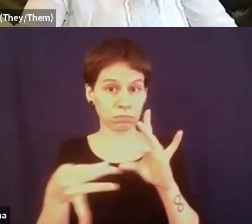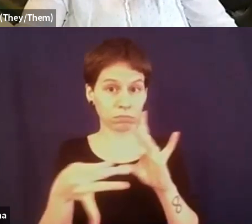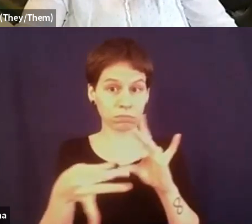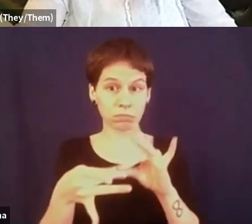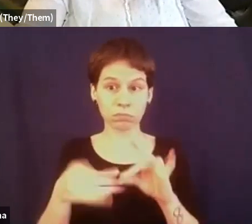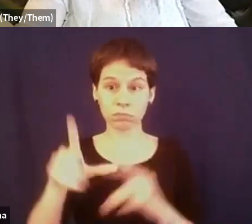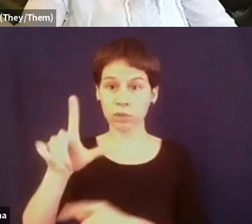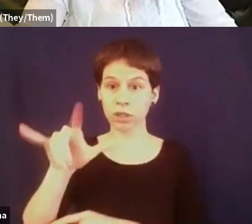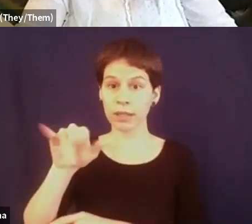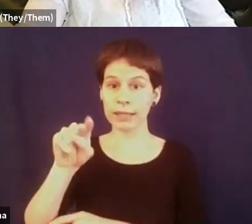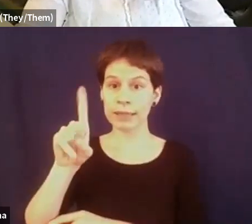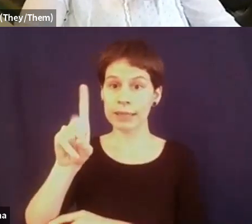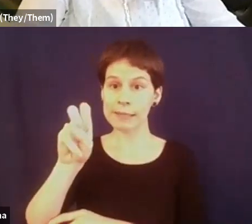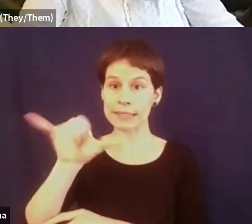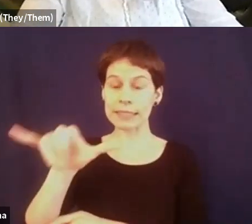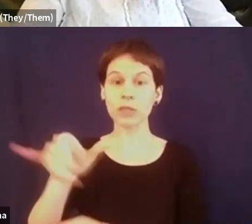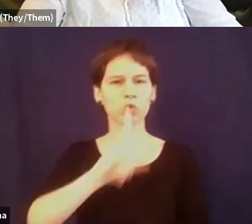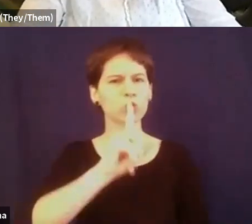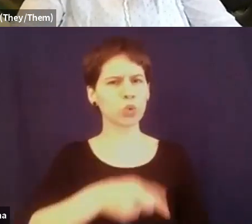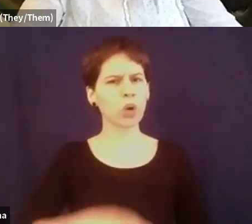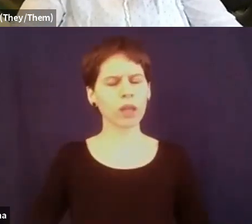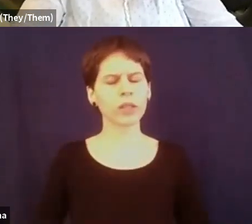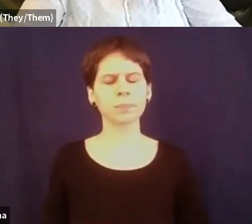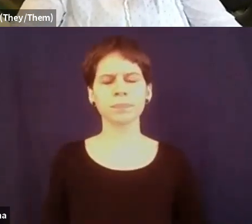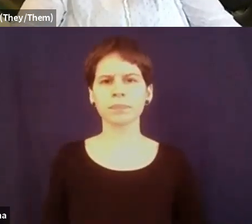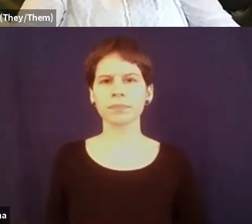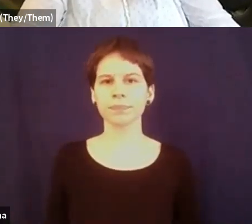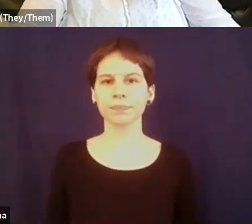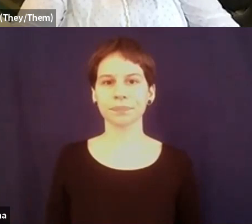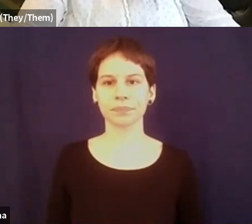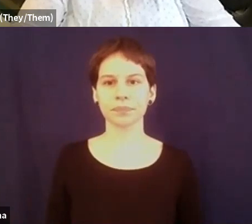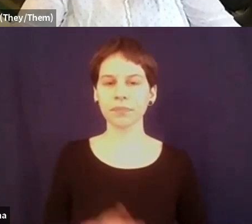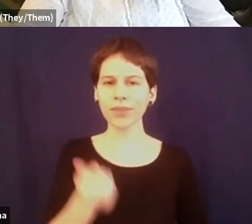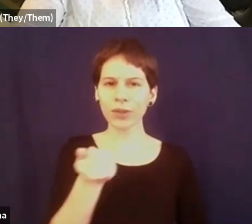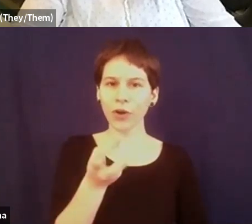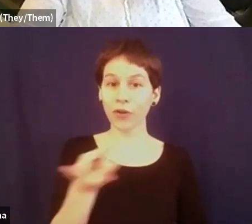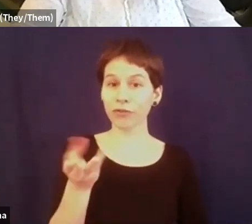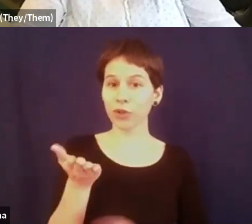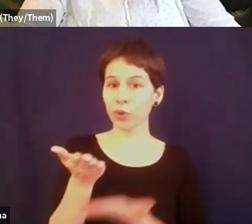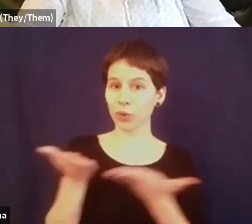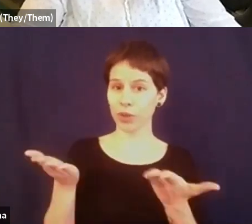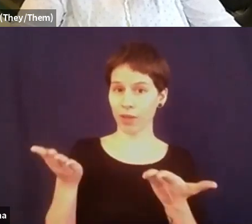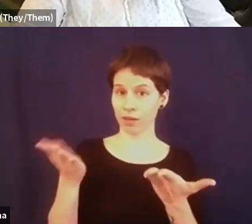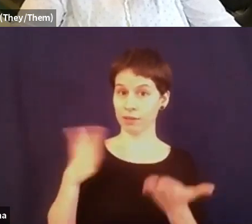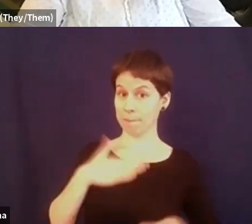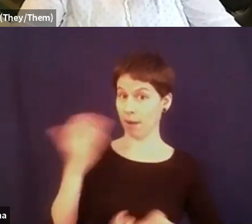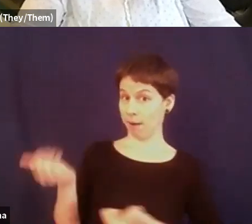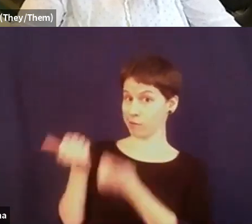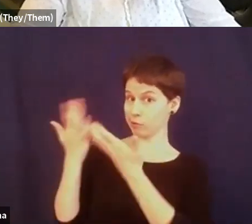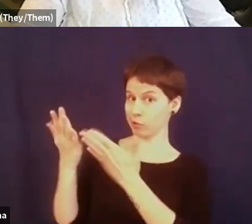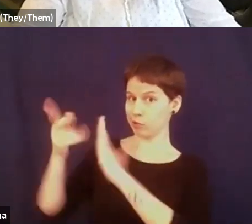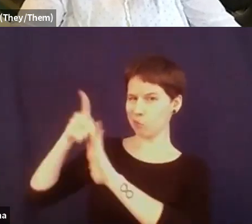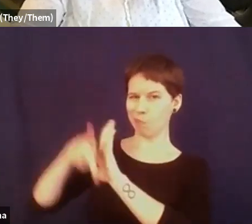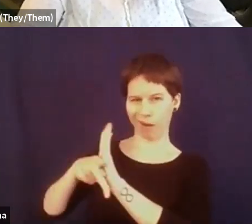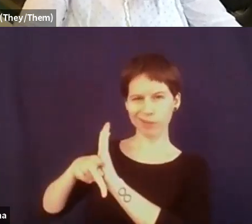Lyndsey? Sure. So, I mean, there's a couple things that I have suggestions about as far as policies and